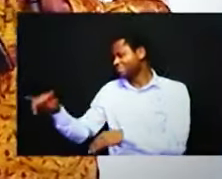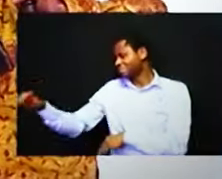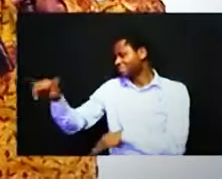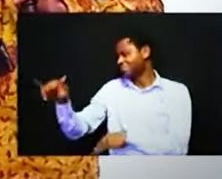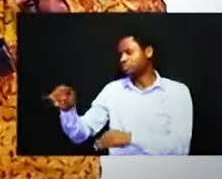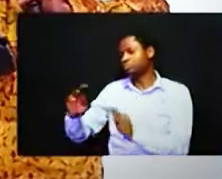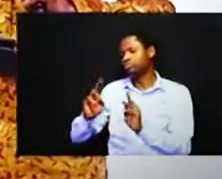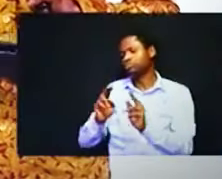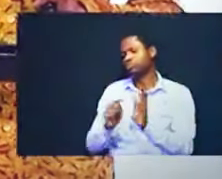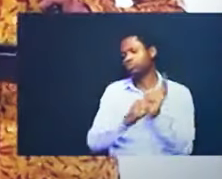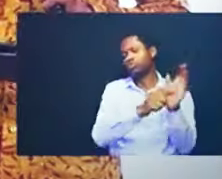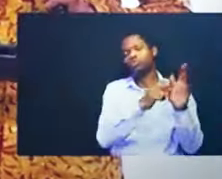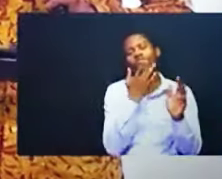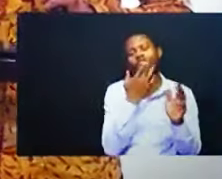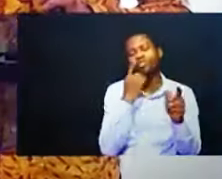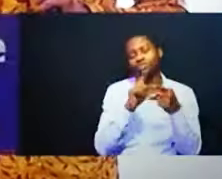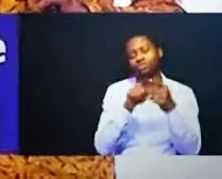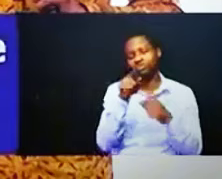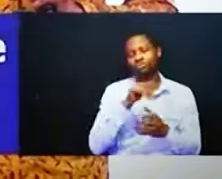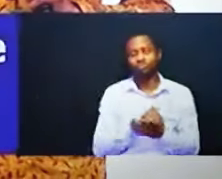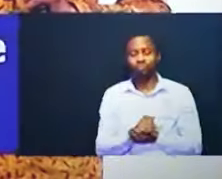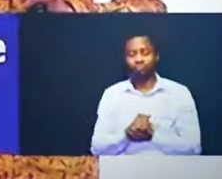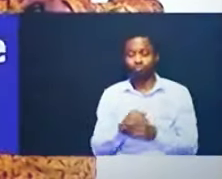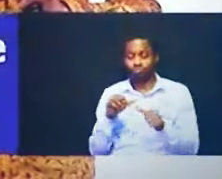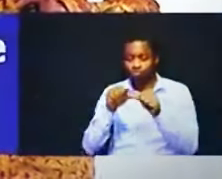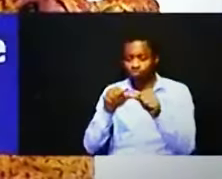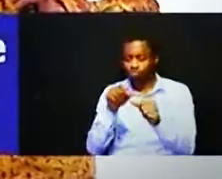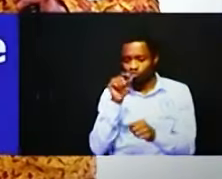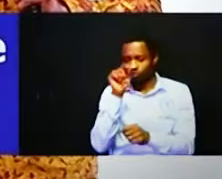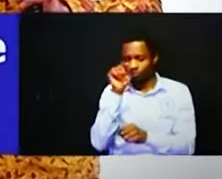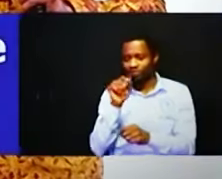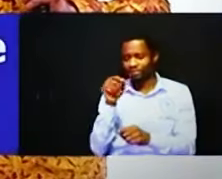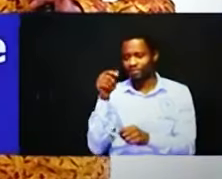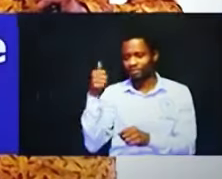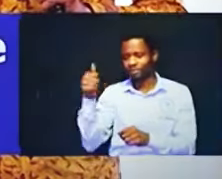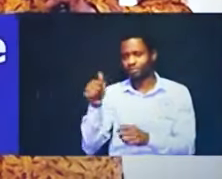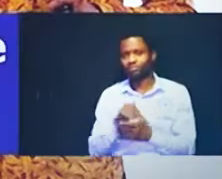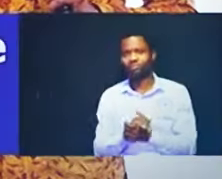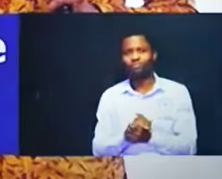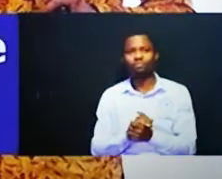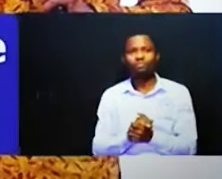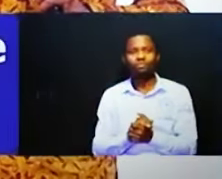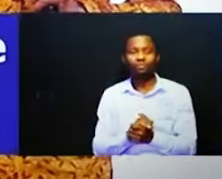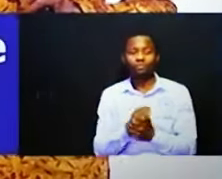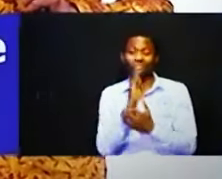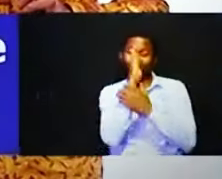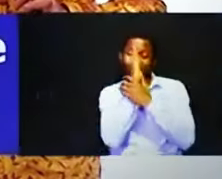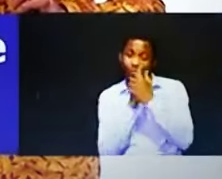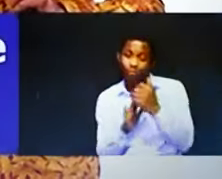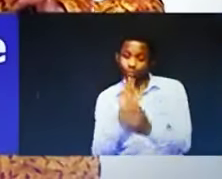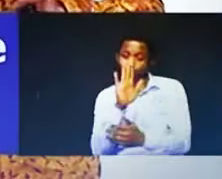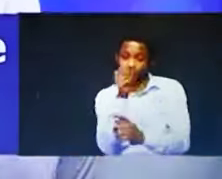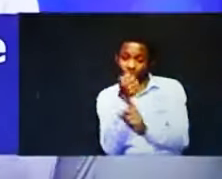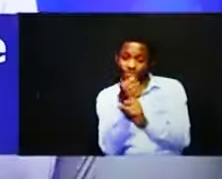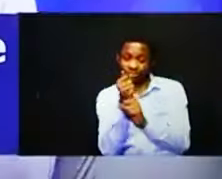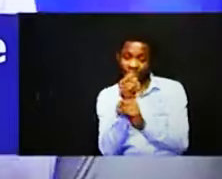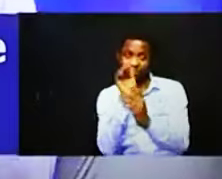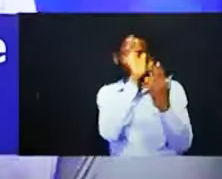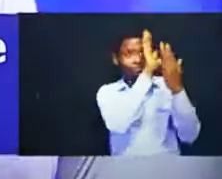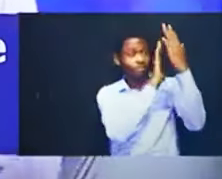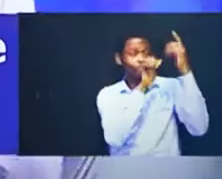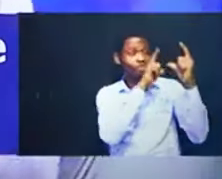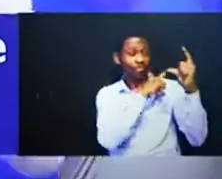10. James 4, verse 10. It was when you muduno. Humble yourself before the Lord,